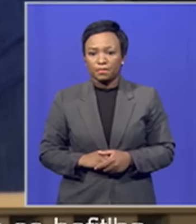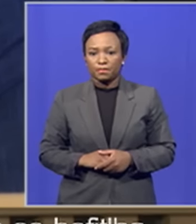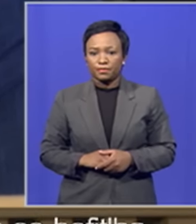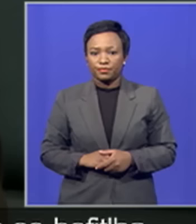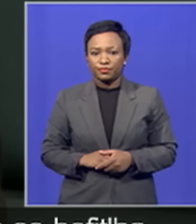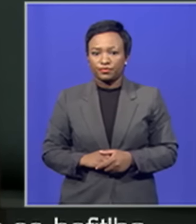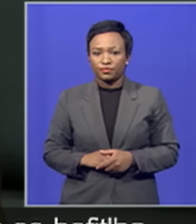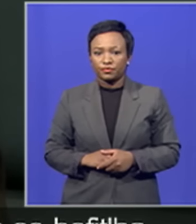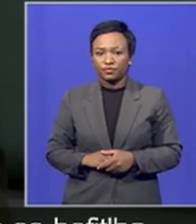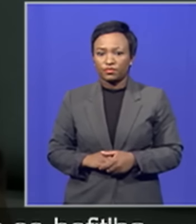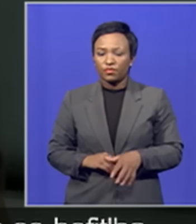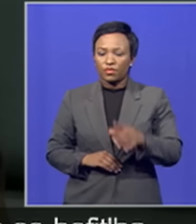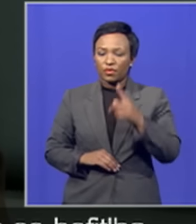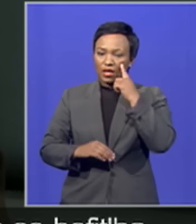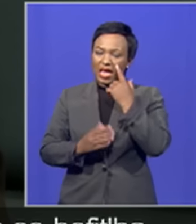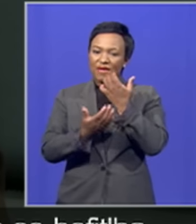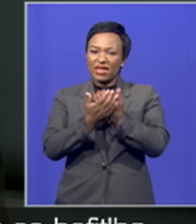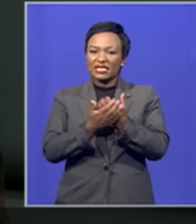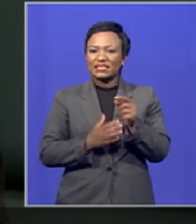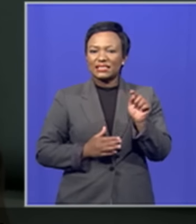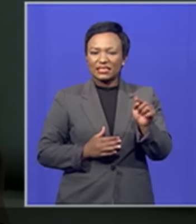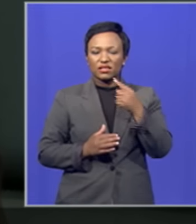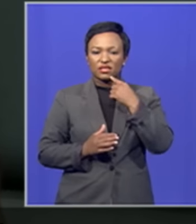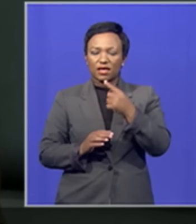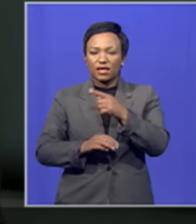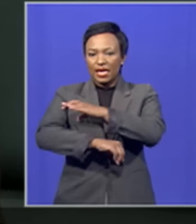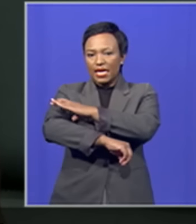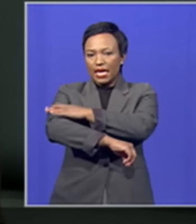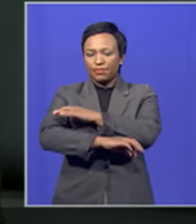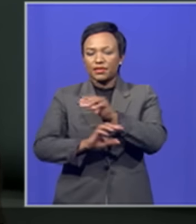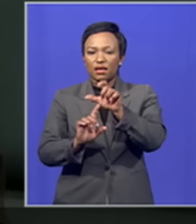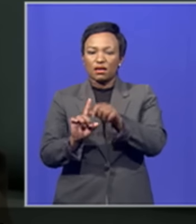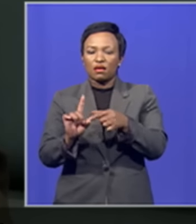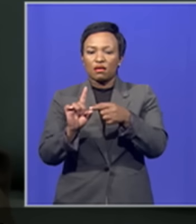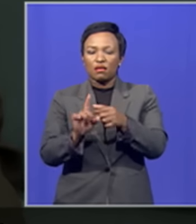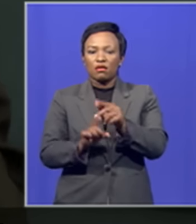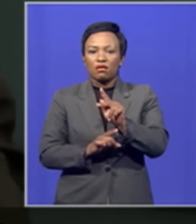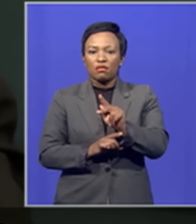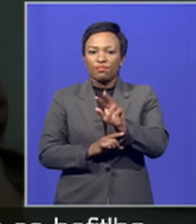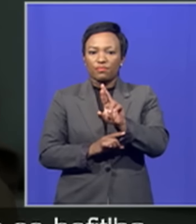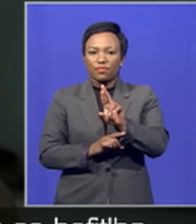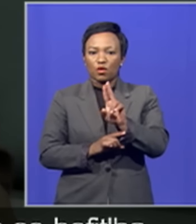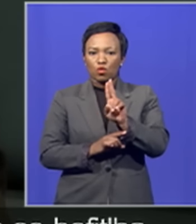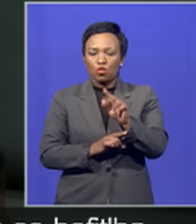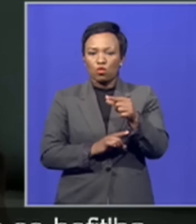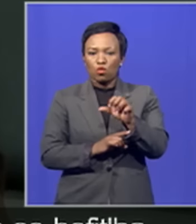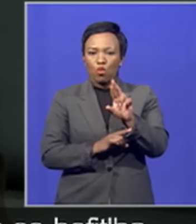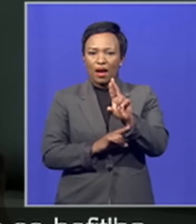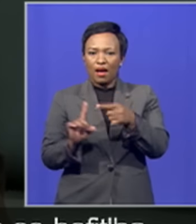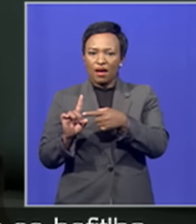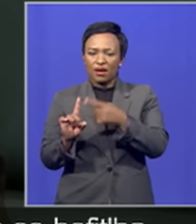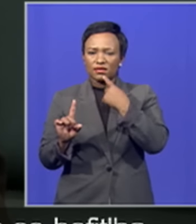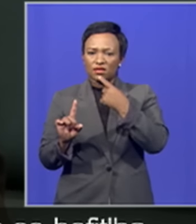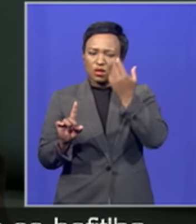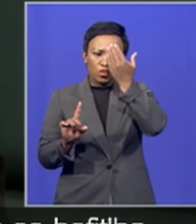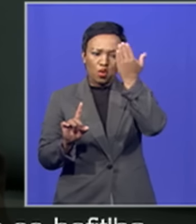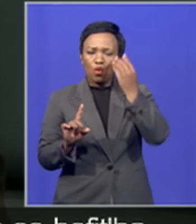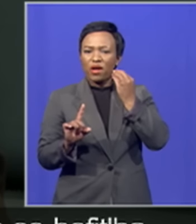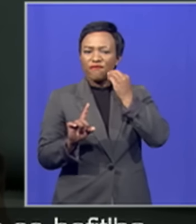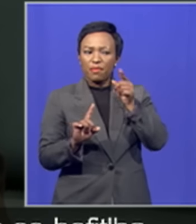to the evidence of Captain Kruger that you had an opportunity to listen to. You will know that he indicated that he doesn't know where you got